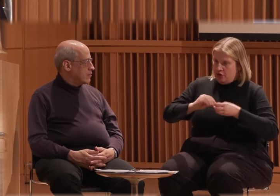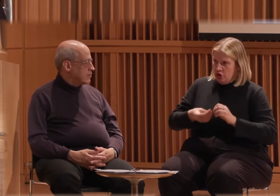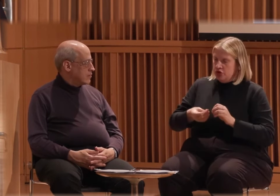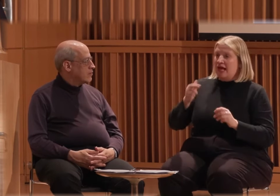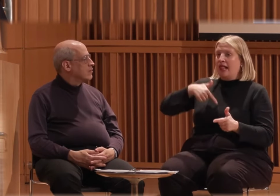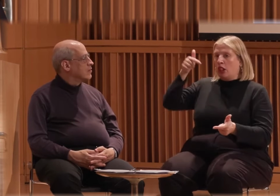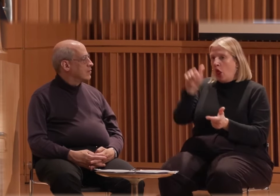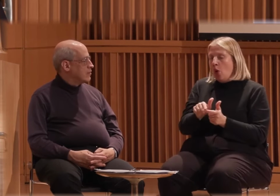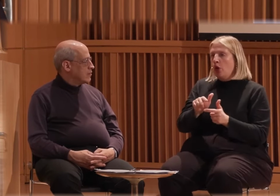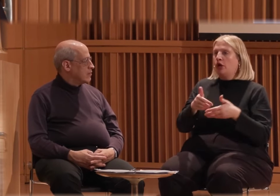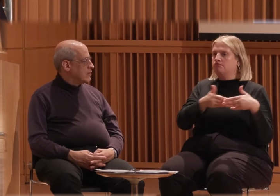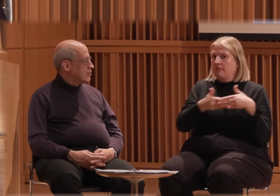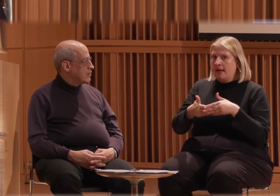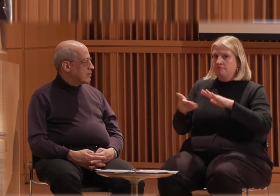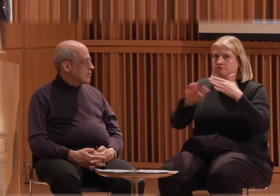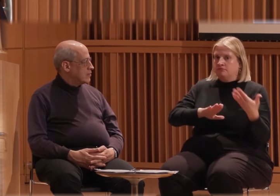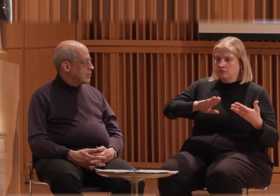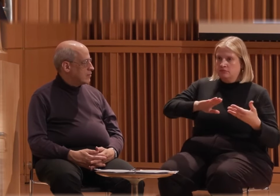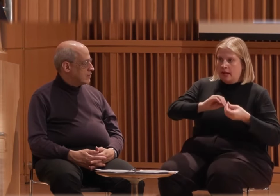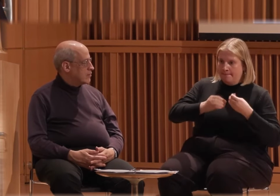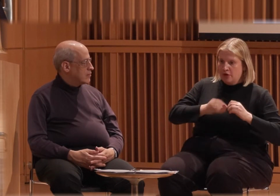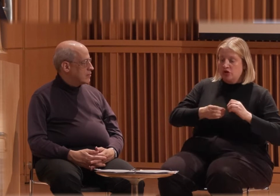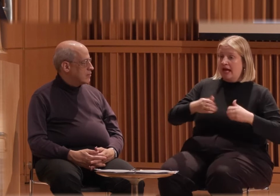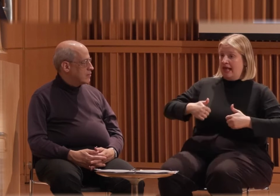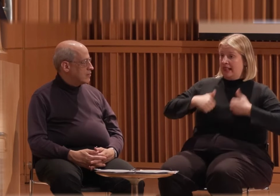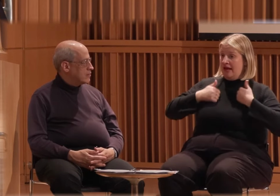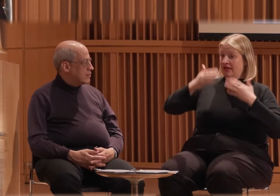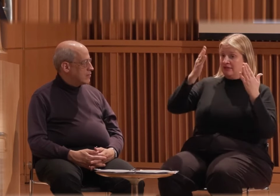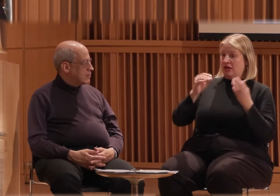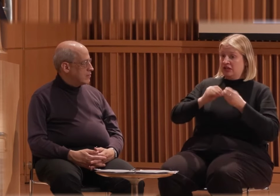infant mortality rates, raised life expectancy.